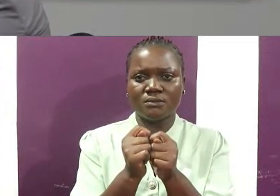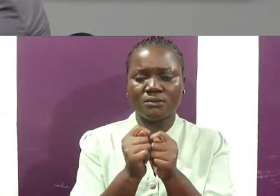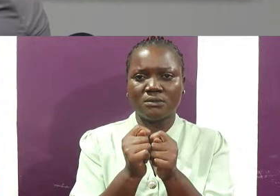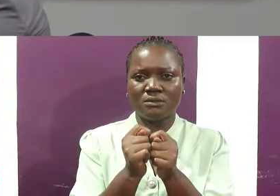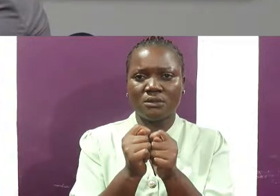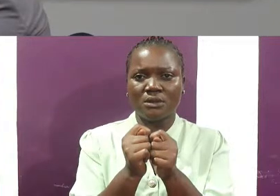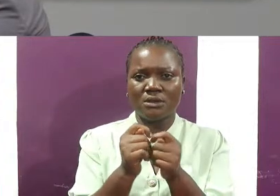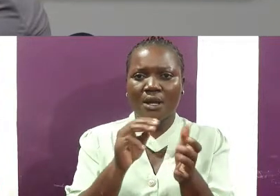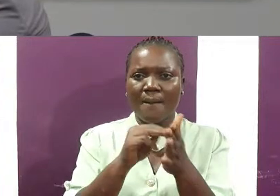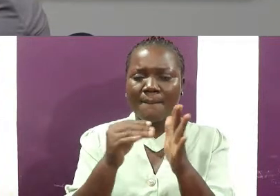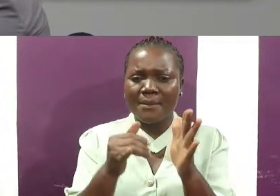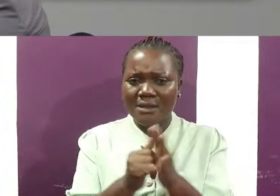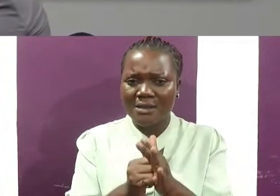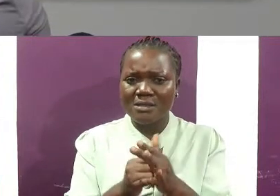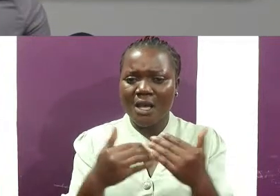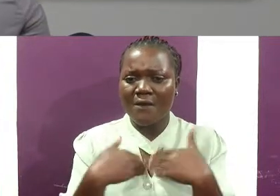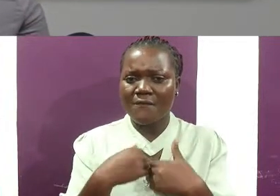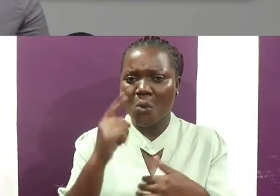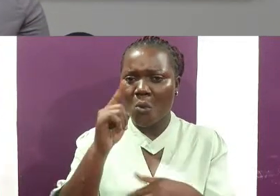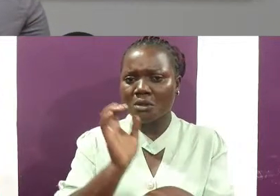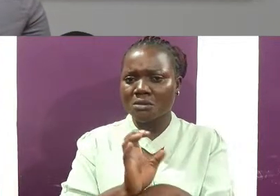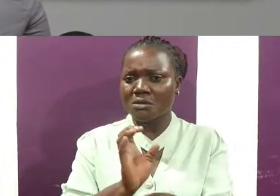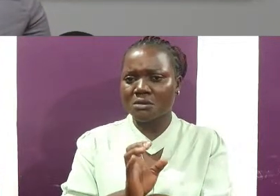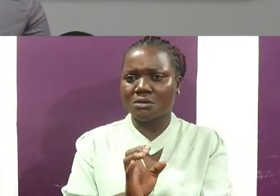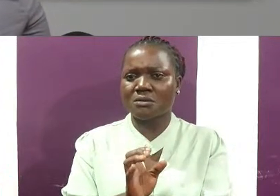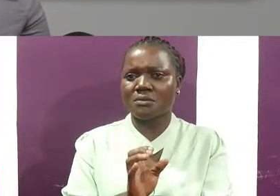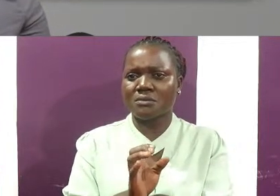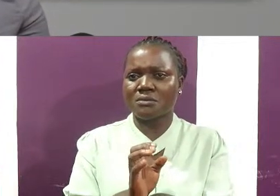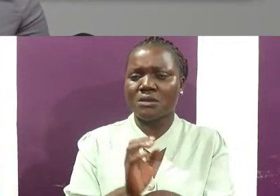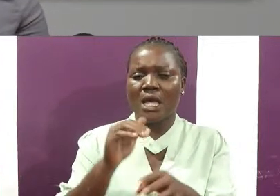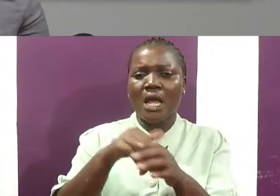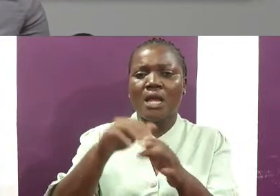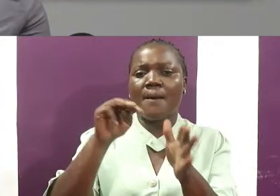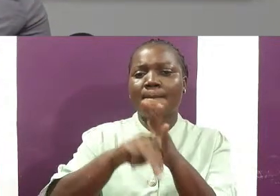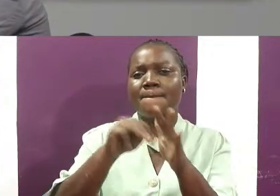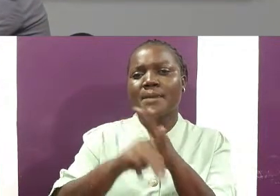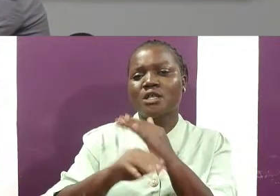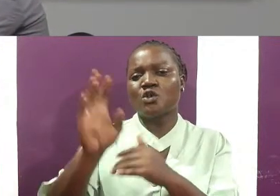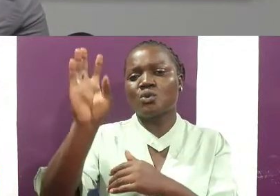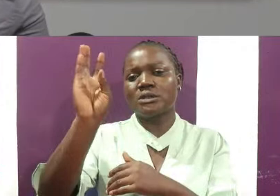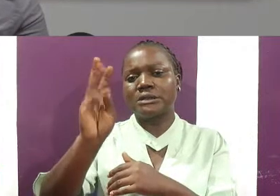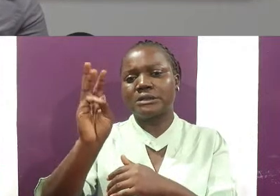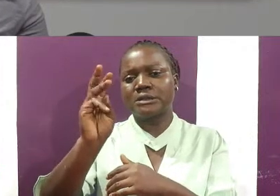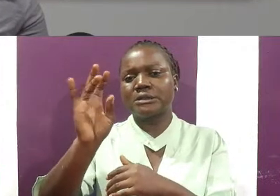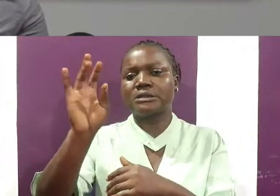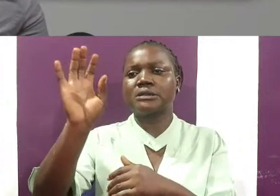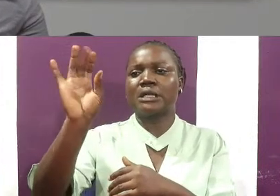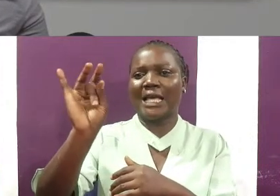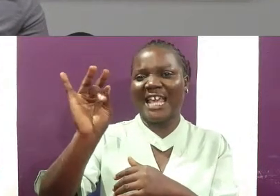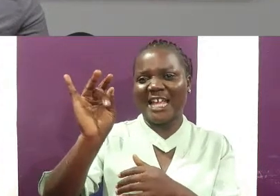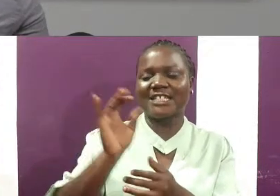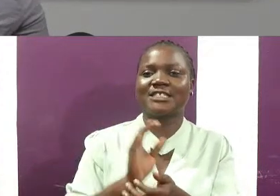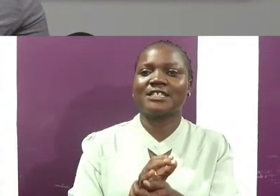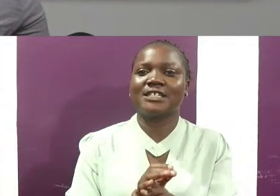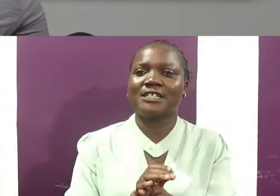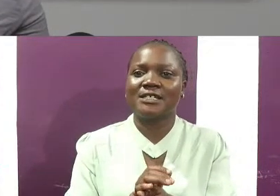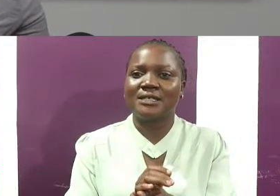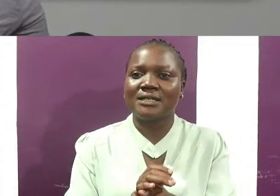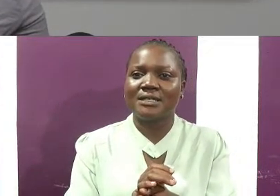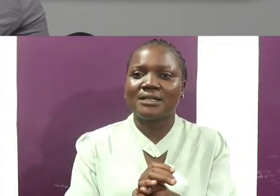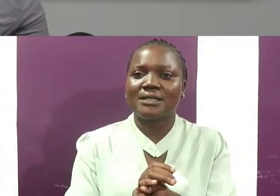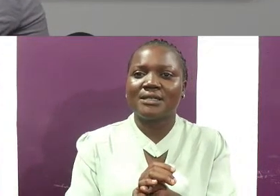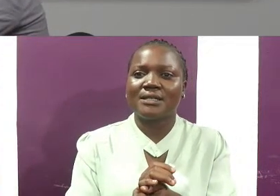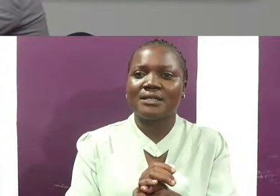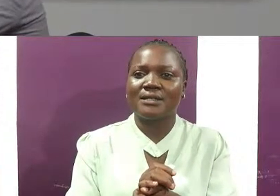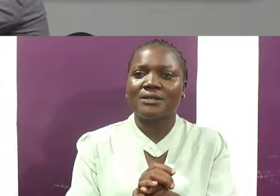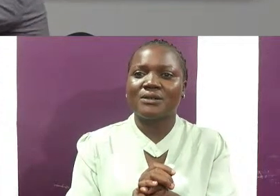one kingdom? Yes. In fact, in Matthew 16 and verse 18, mm-hmm. what was my favorite Bible verse growing up was, mm-hmm. Peter, I'm going